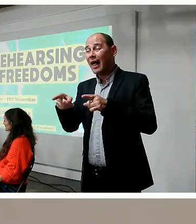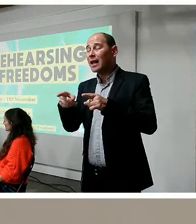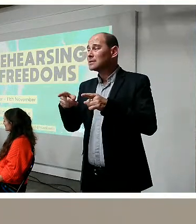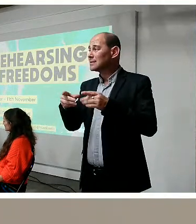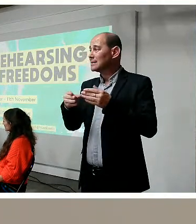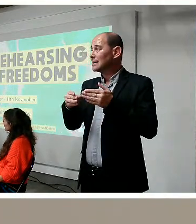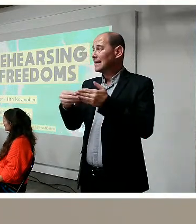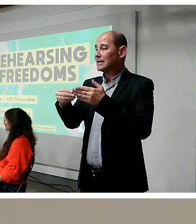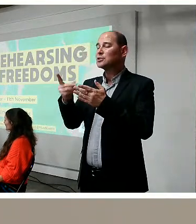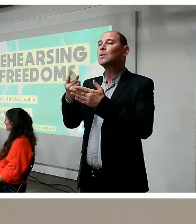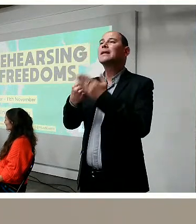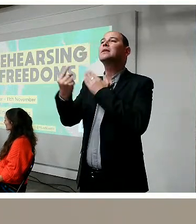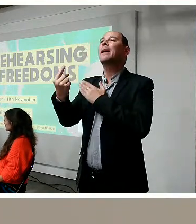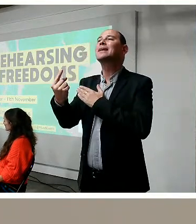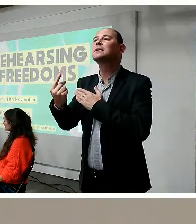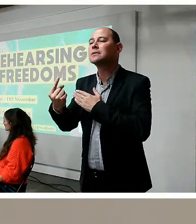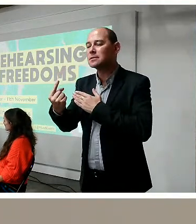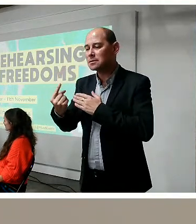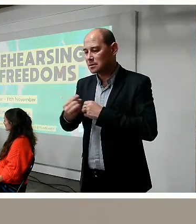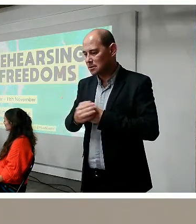lean on each other, you know.